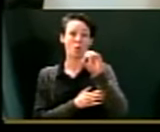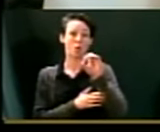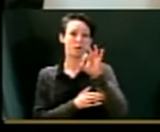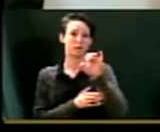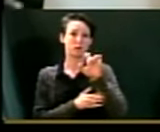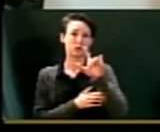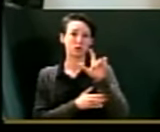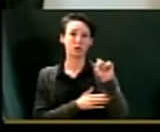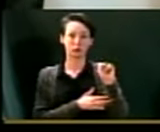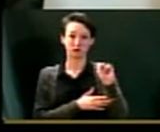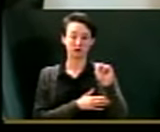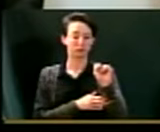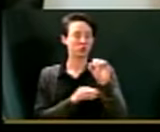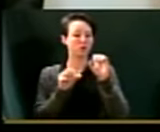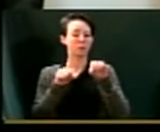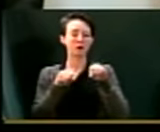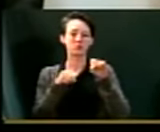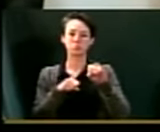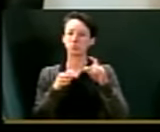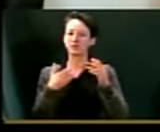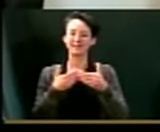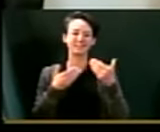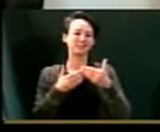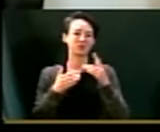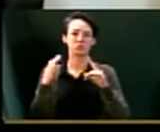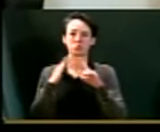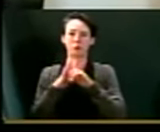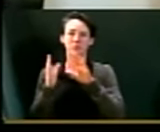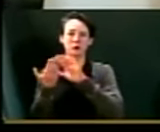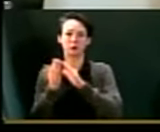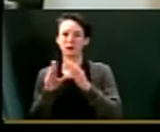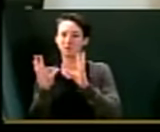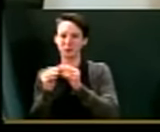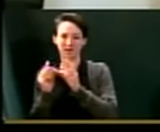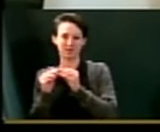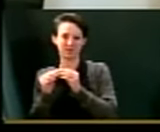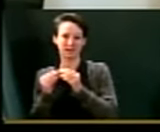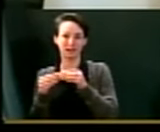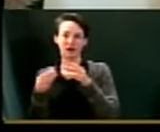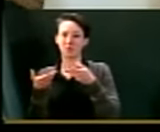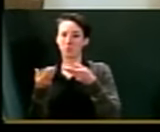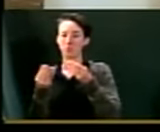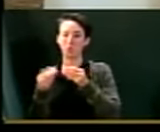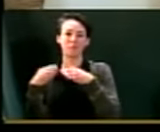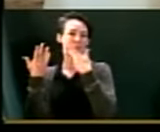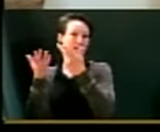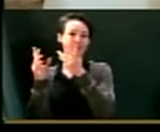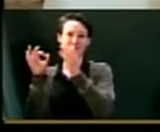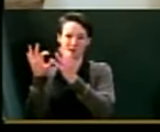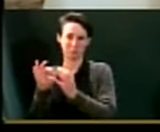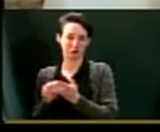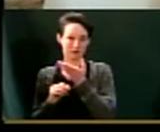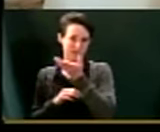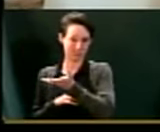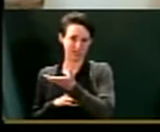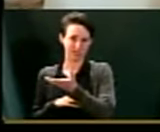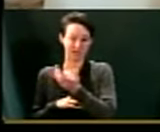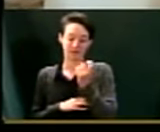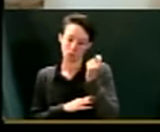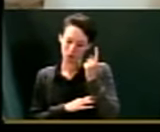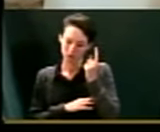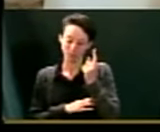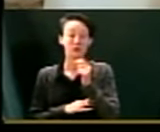easily attended those community meetings and given that feedback there. However, those are not my